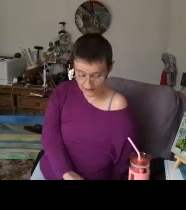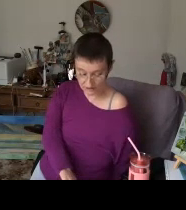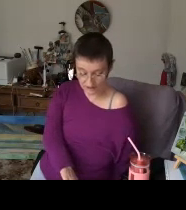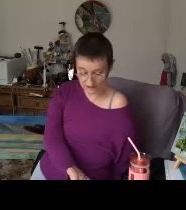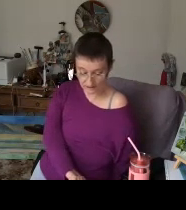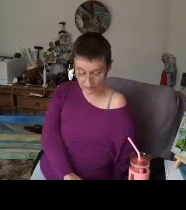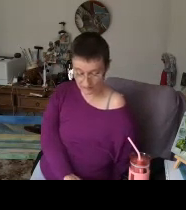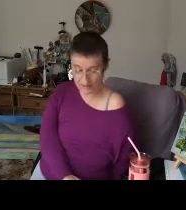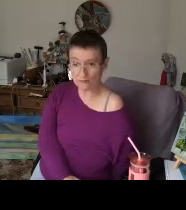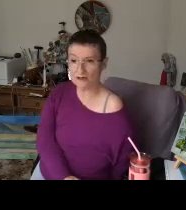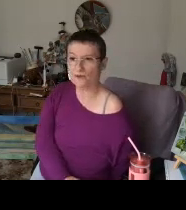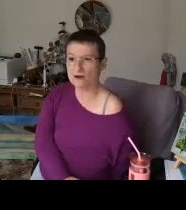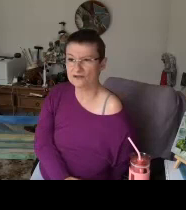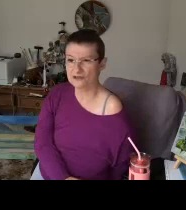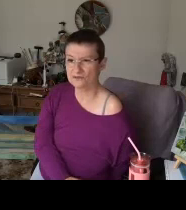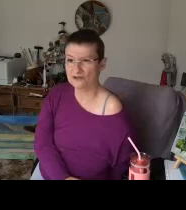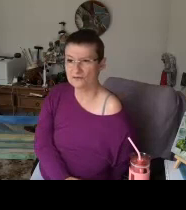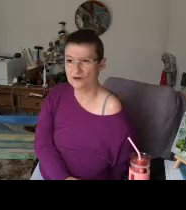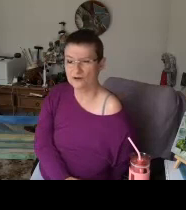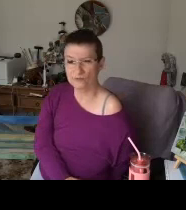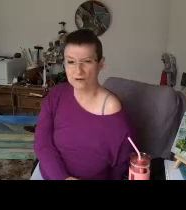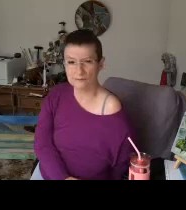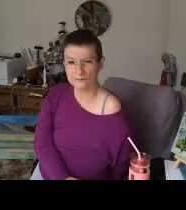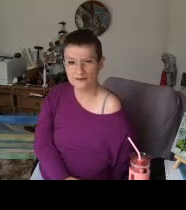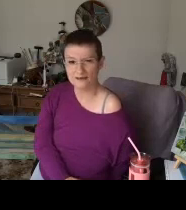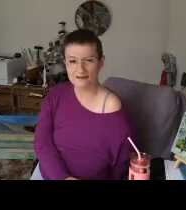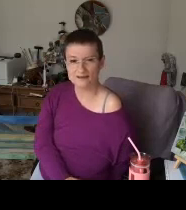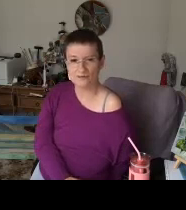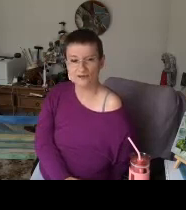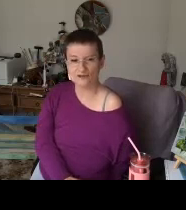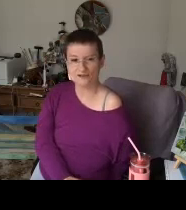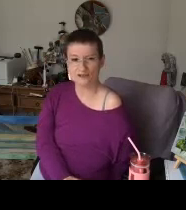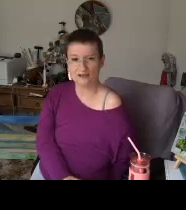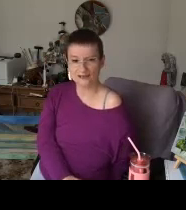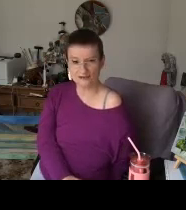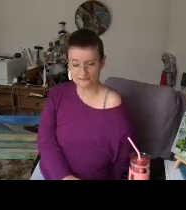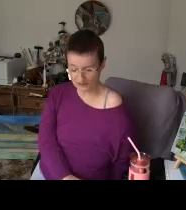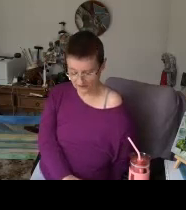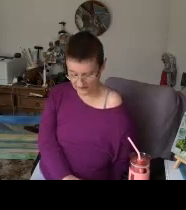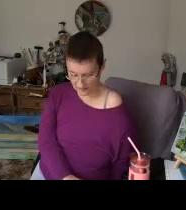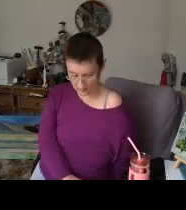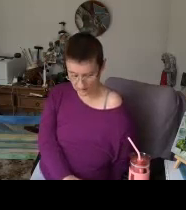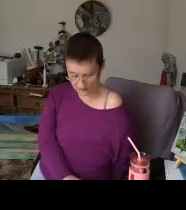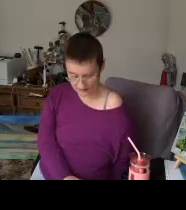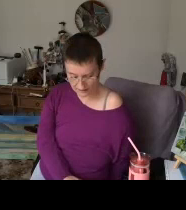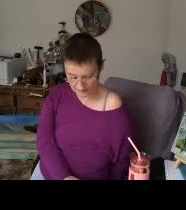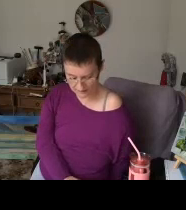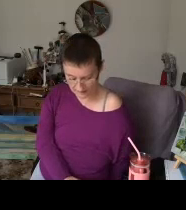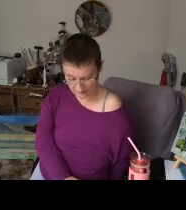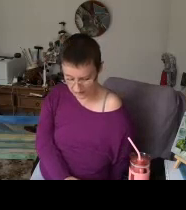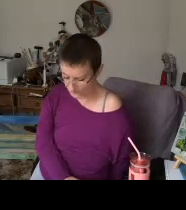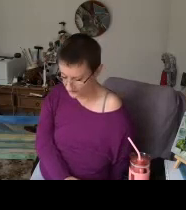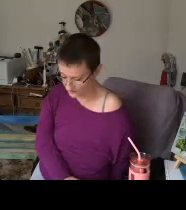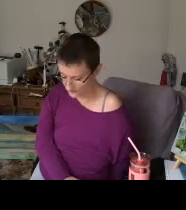And then I'm going to just tell you a little bit about Art Studio 01, which is a collective that I set up in